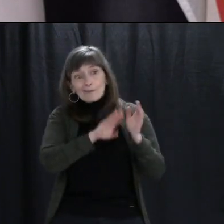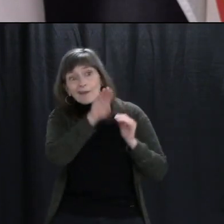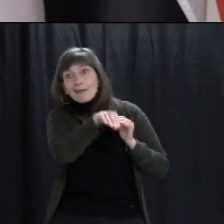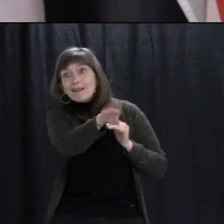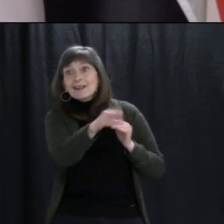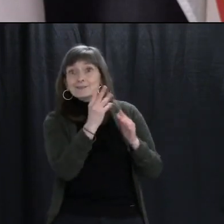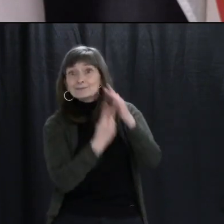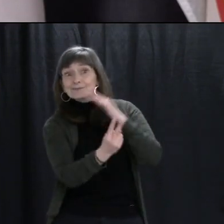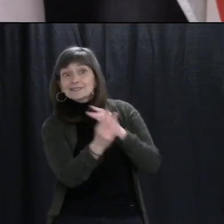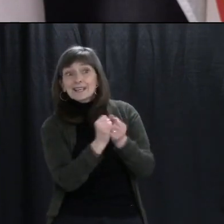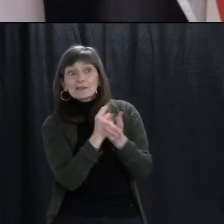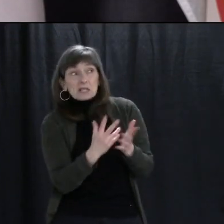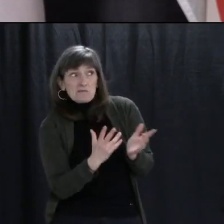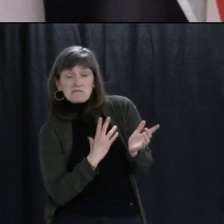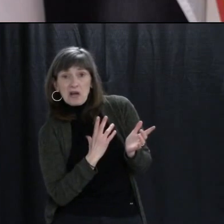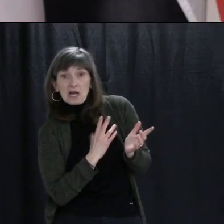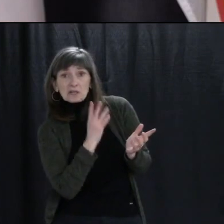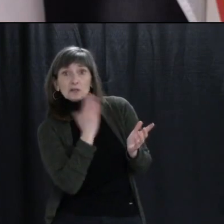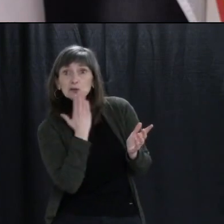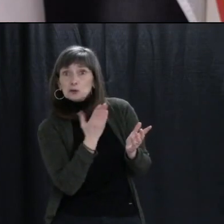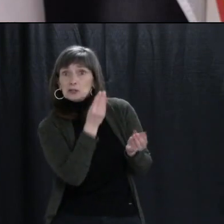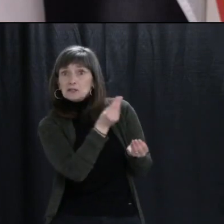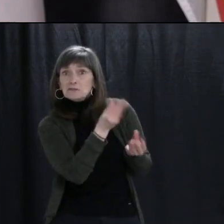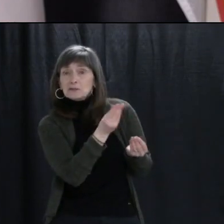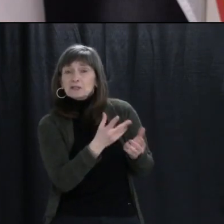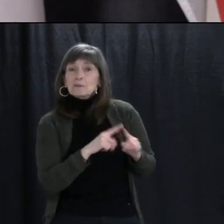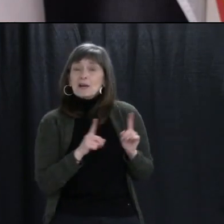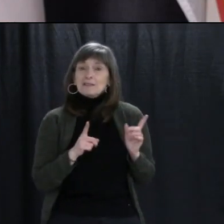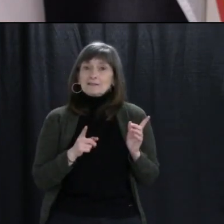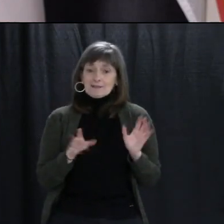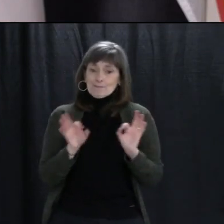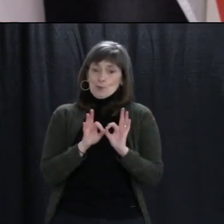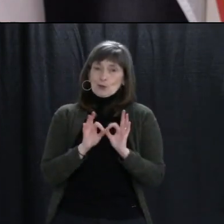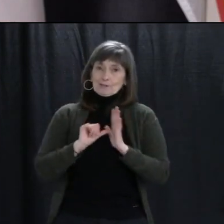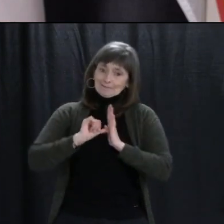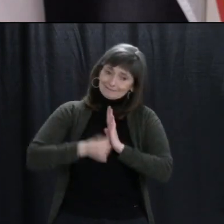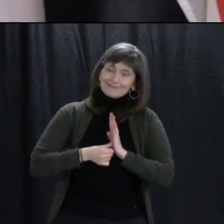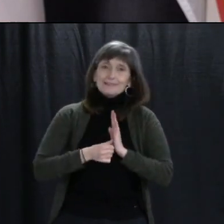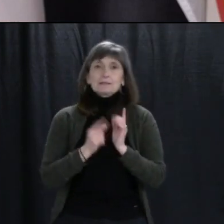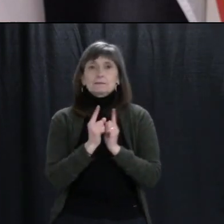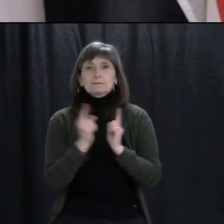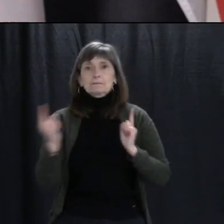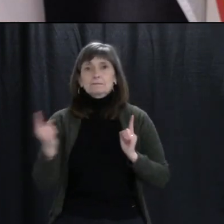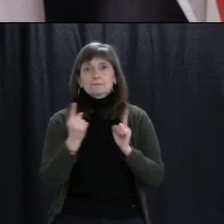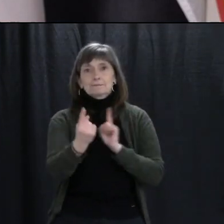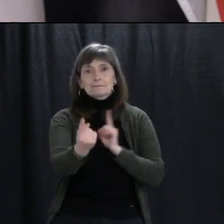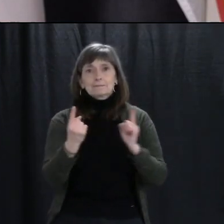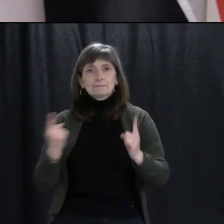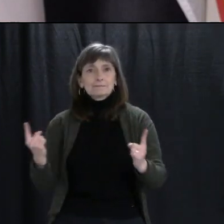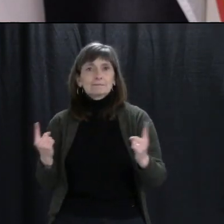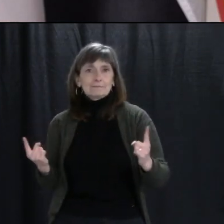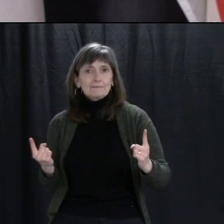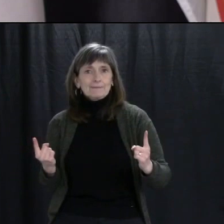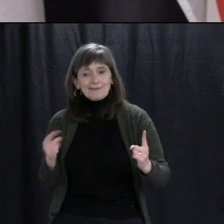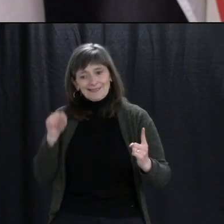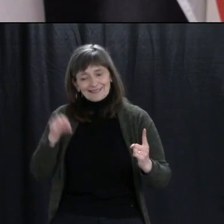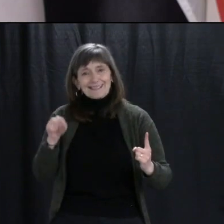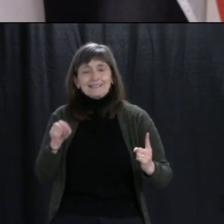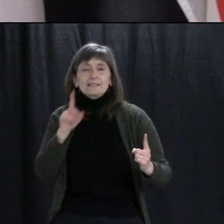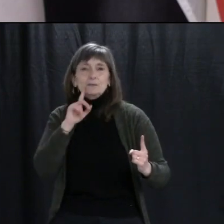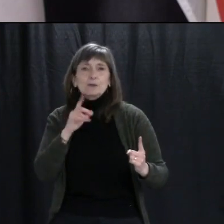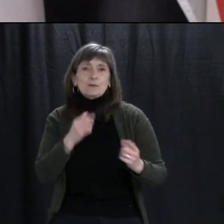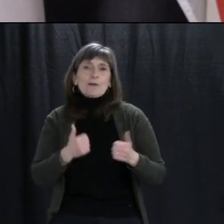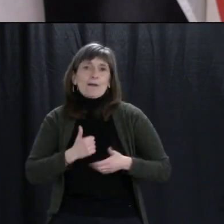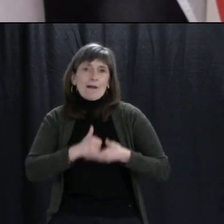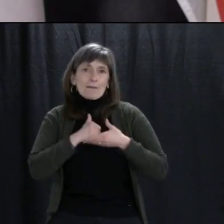tool that we have available to us is to practice physical distancing. That will help guide us through this and will, as the minister